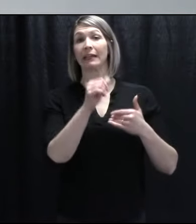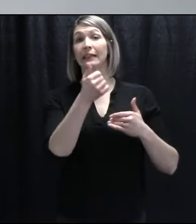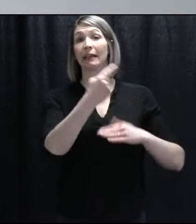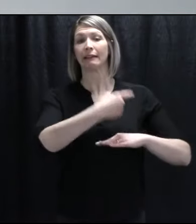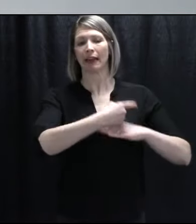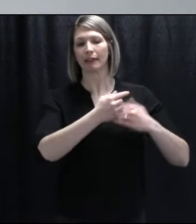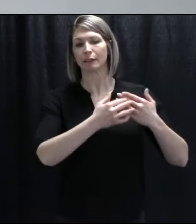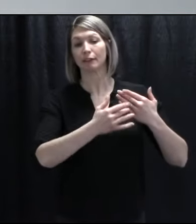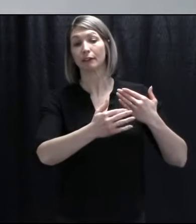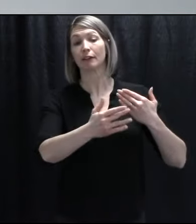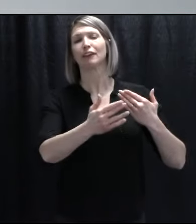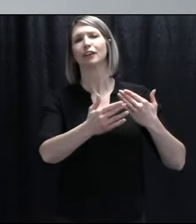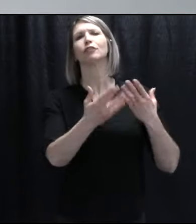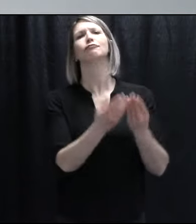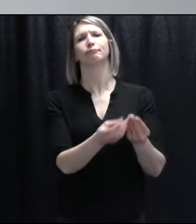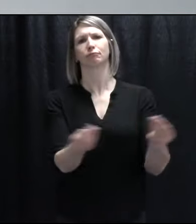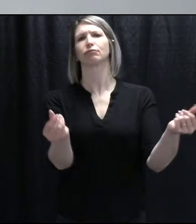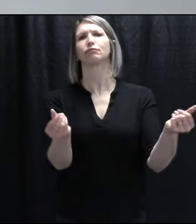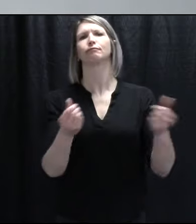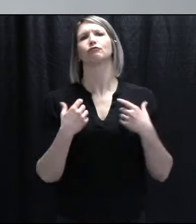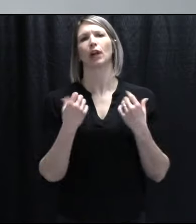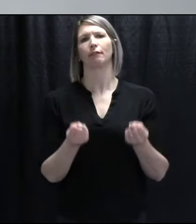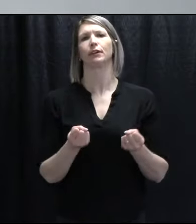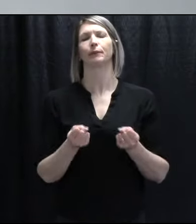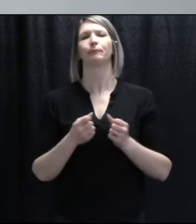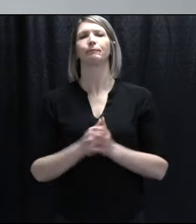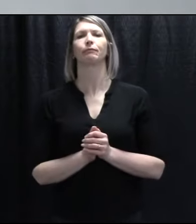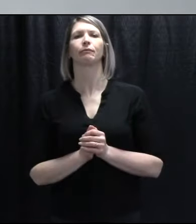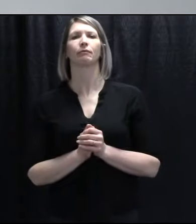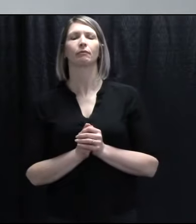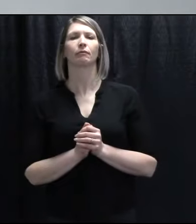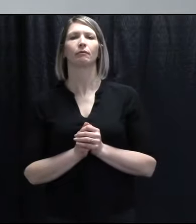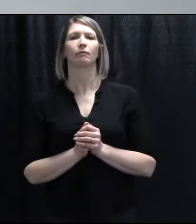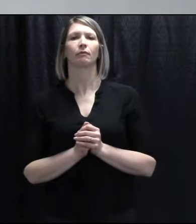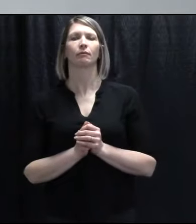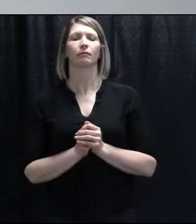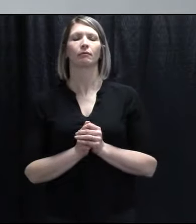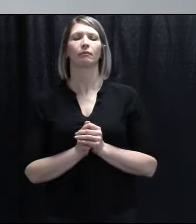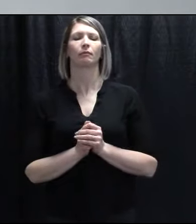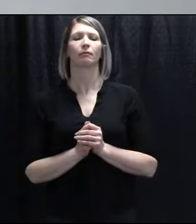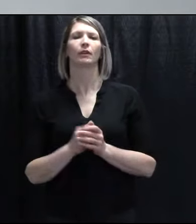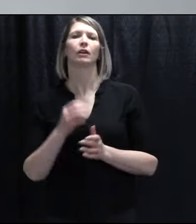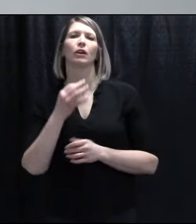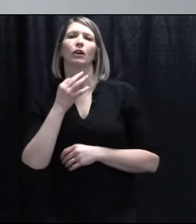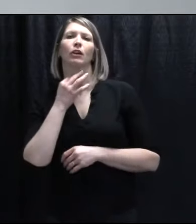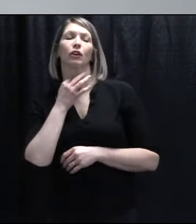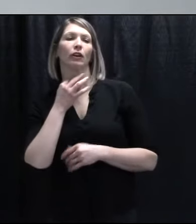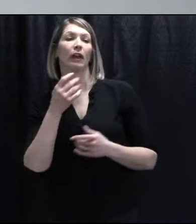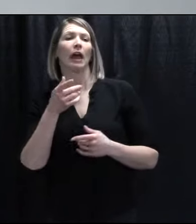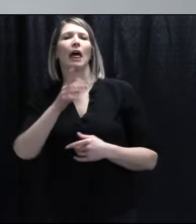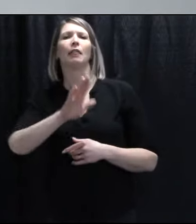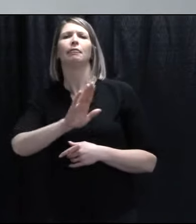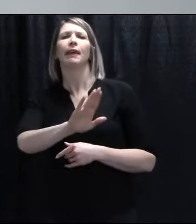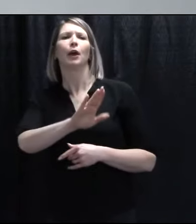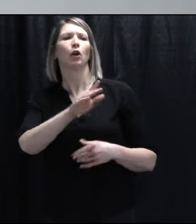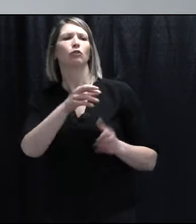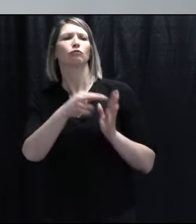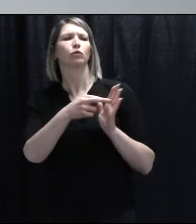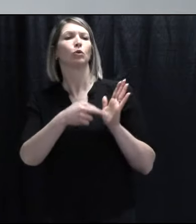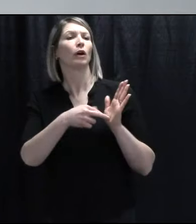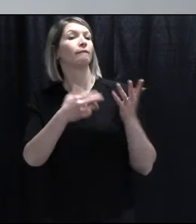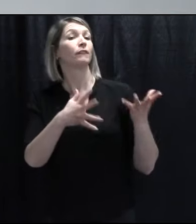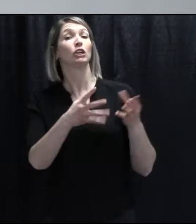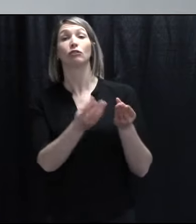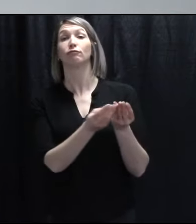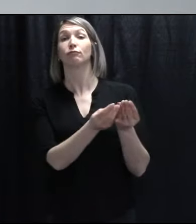And what are the guidelines to how they should behave afterwards? Or are they just told, like, join the rest of us and, keep social distance, or are